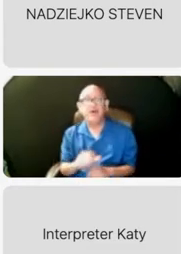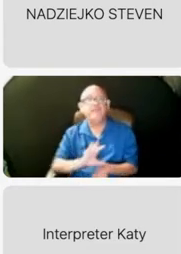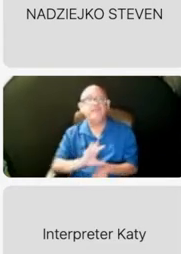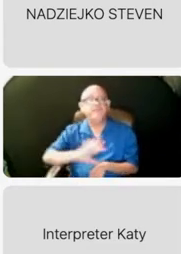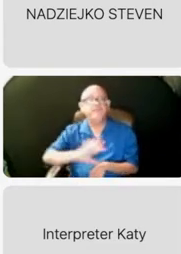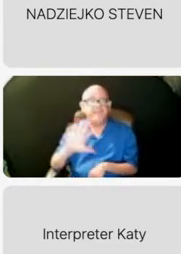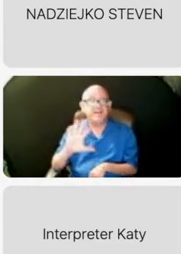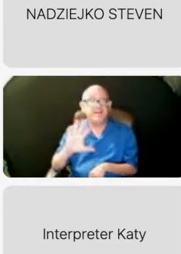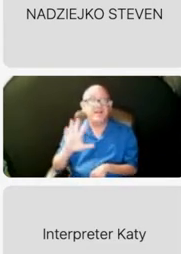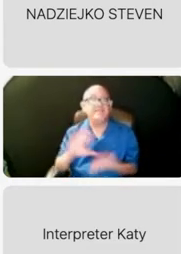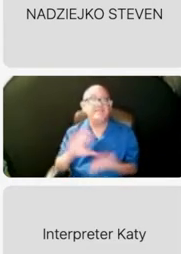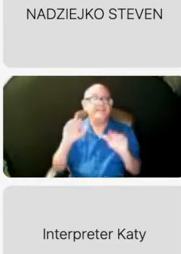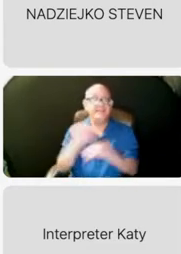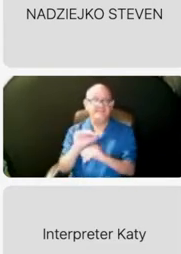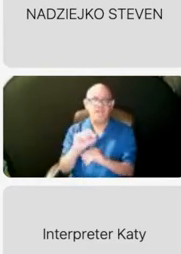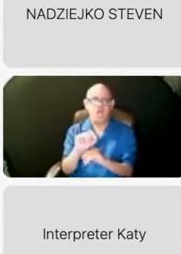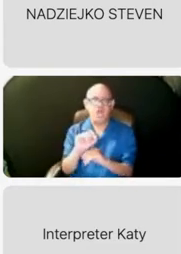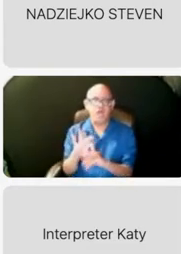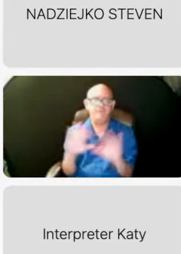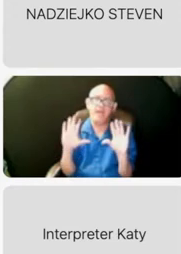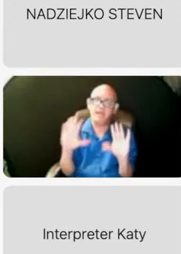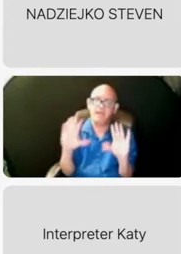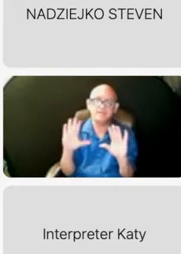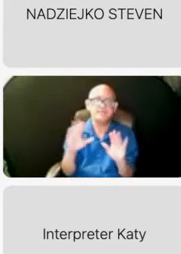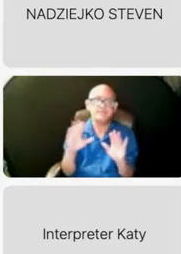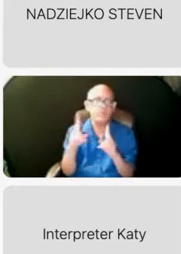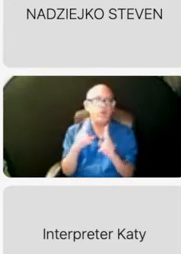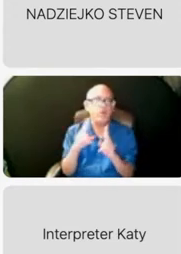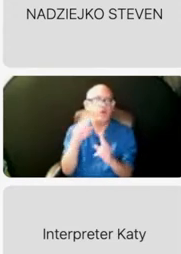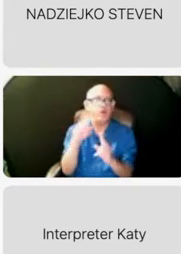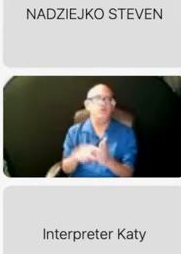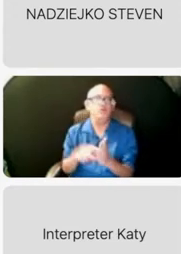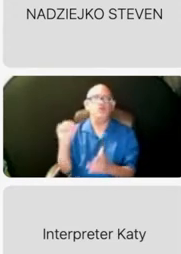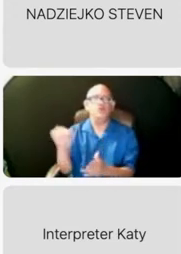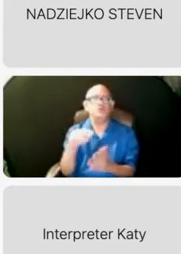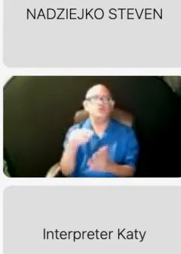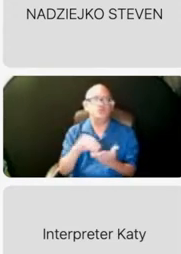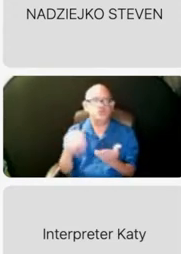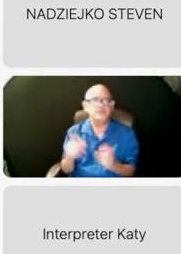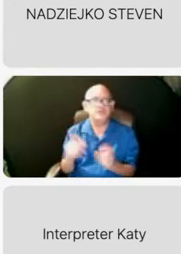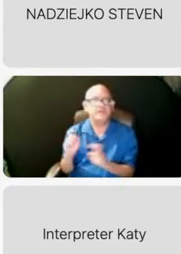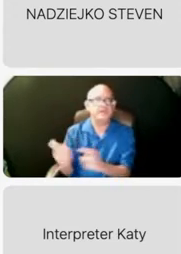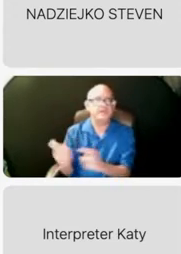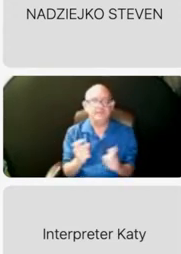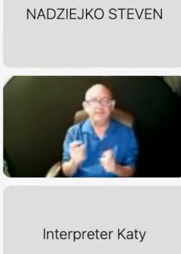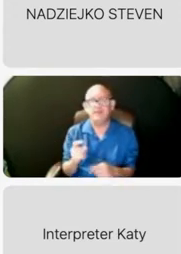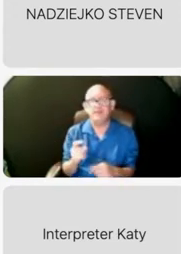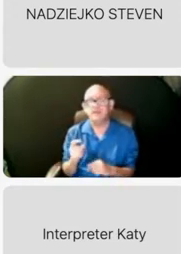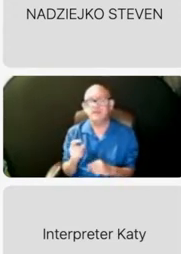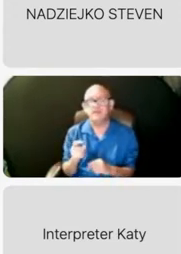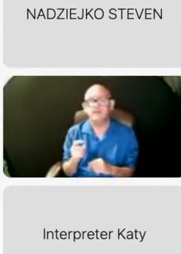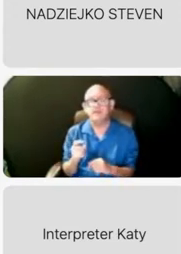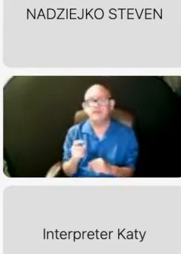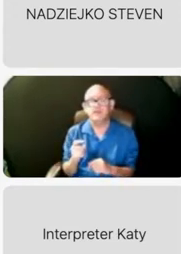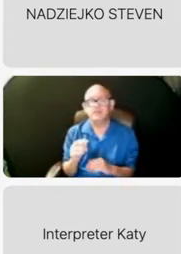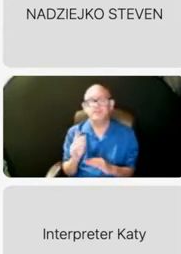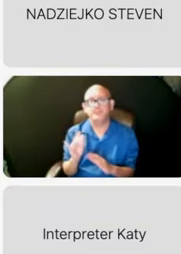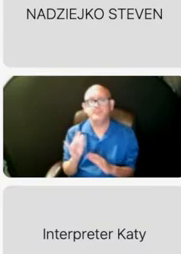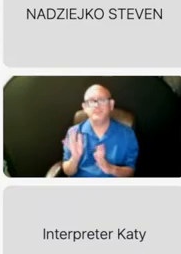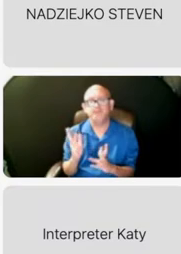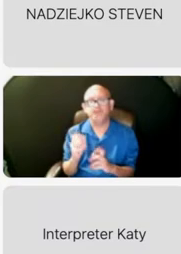where we'll be honoring students and giving them uh giving them their uh various uh